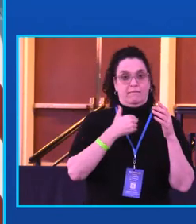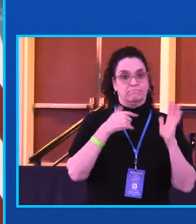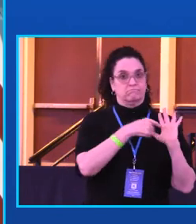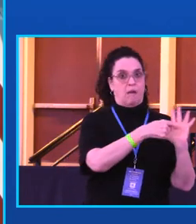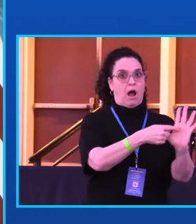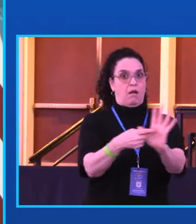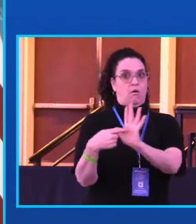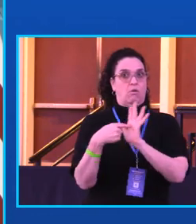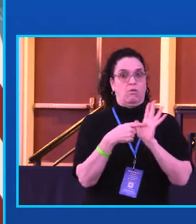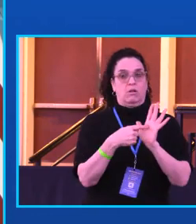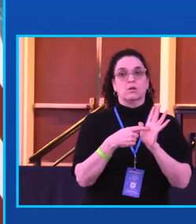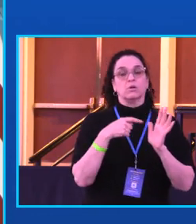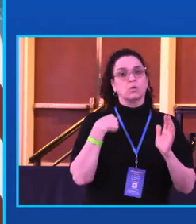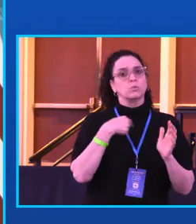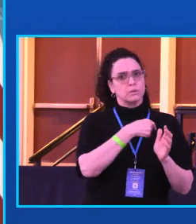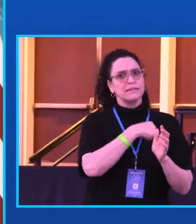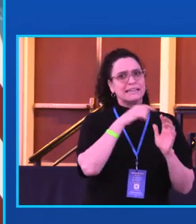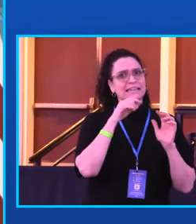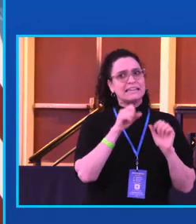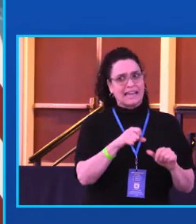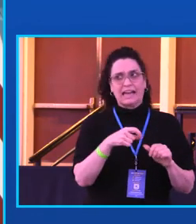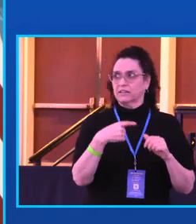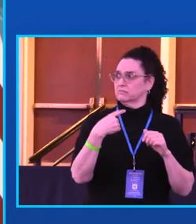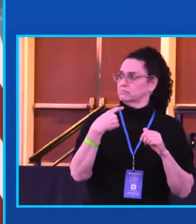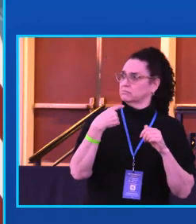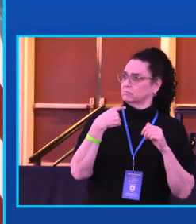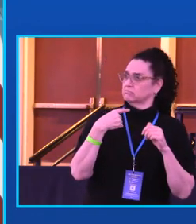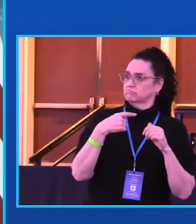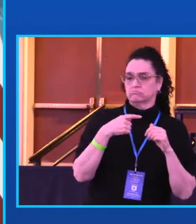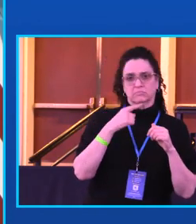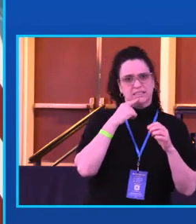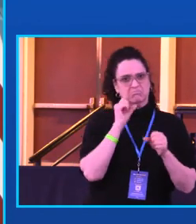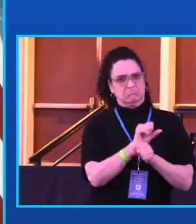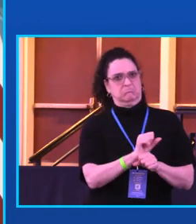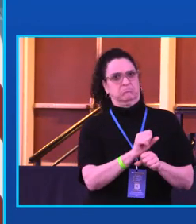that we can actually back that up. That's what we're